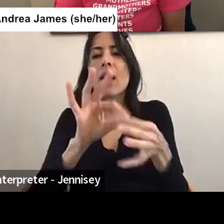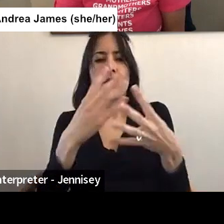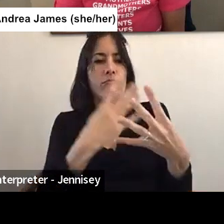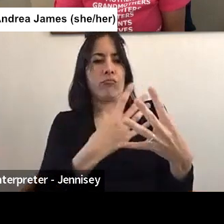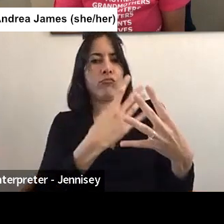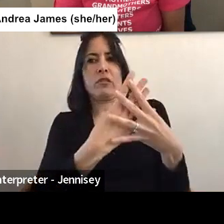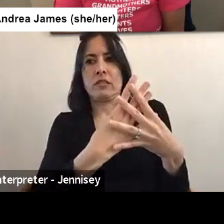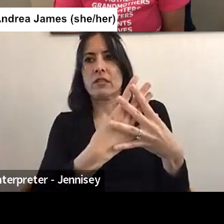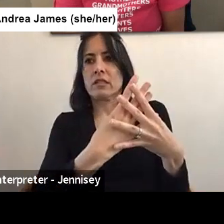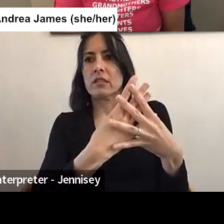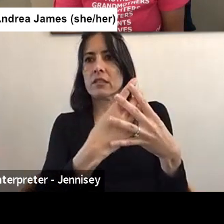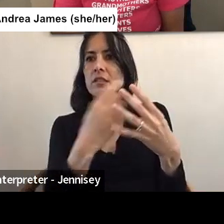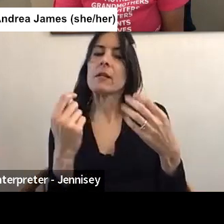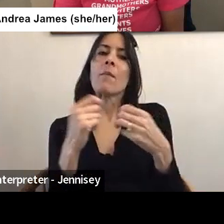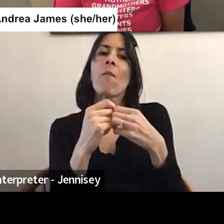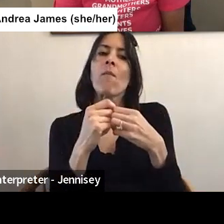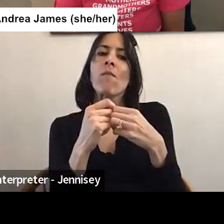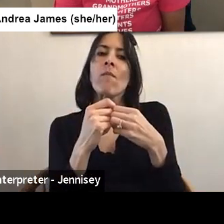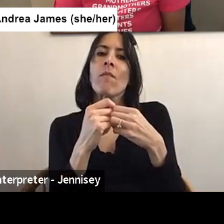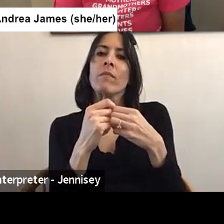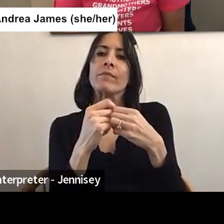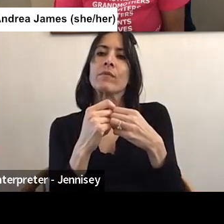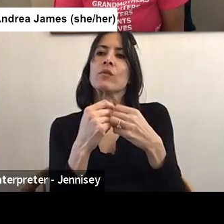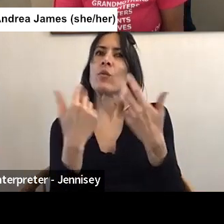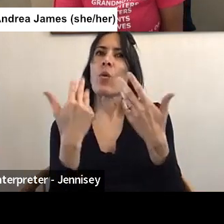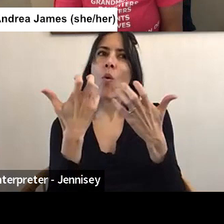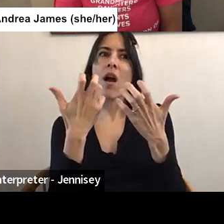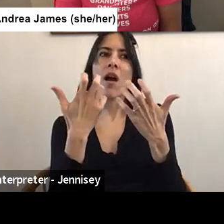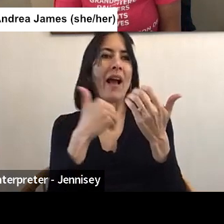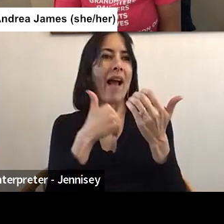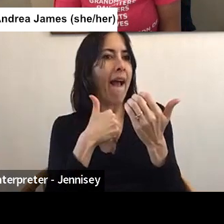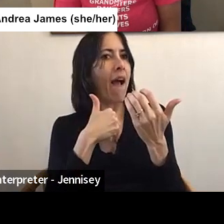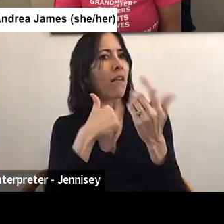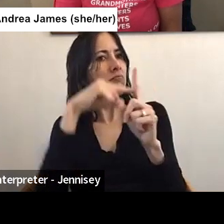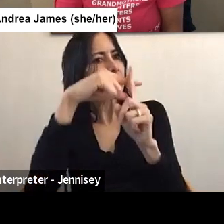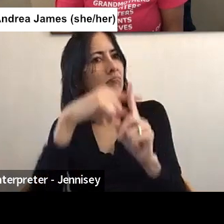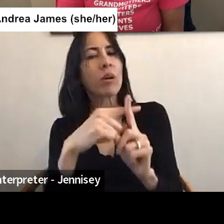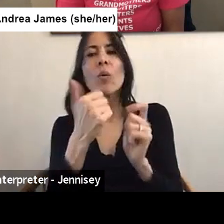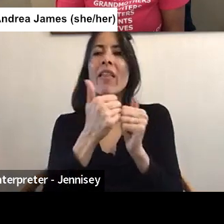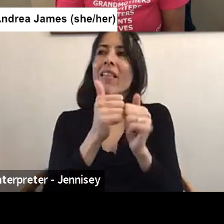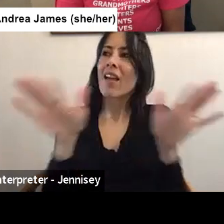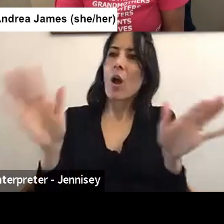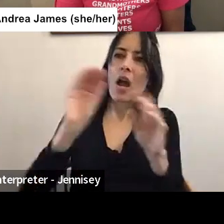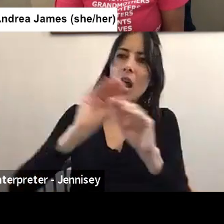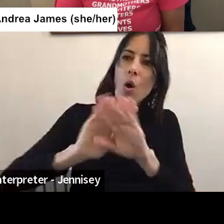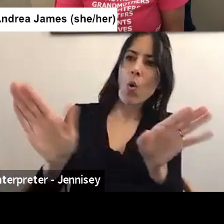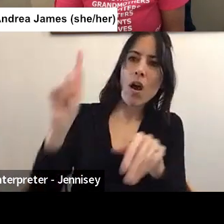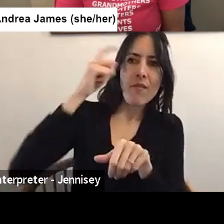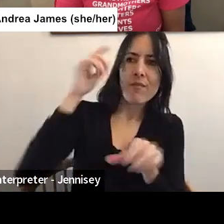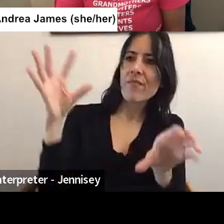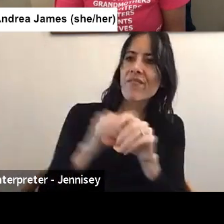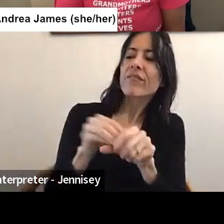build these things separate from any government entity, state, federal, county, any government entity. How do